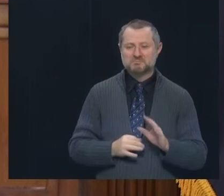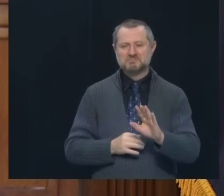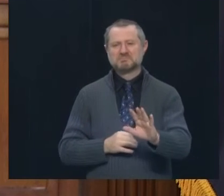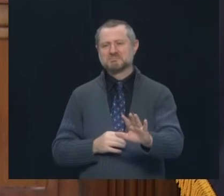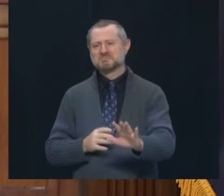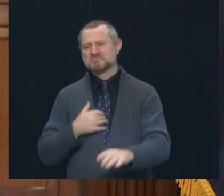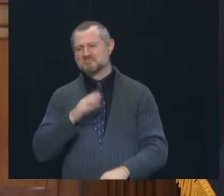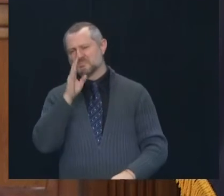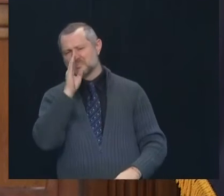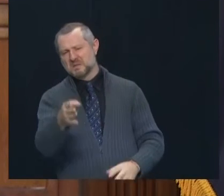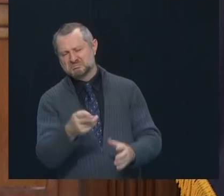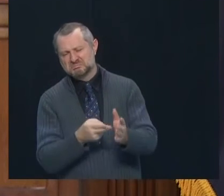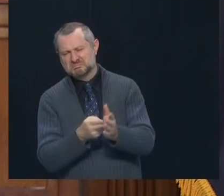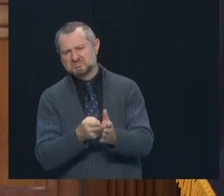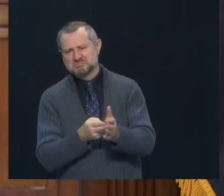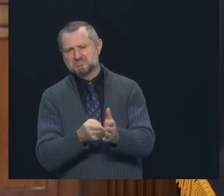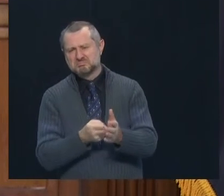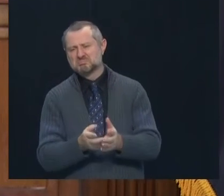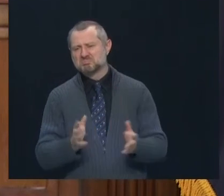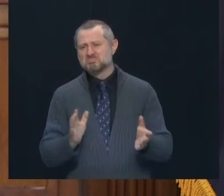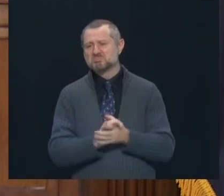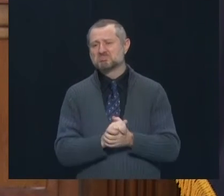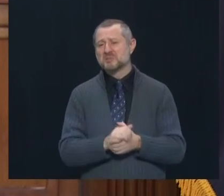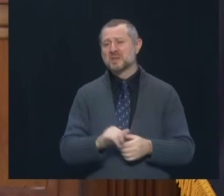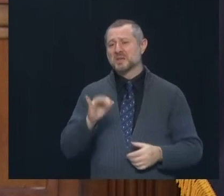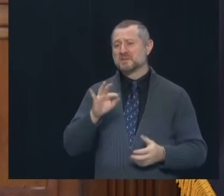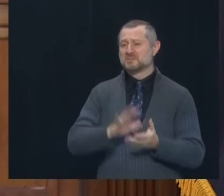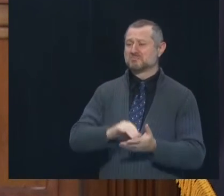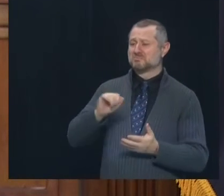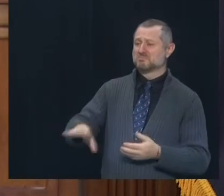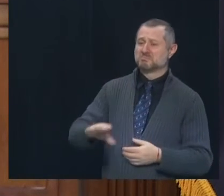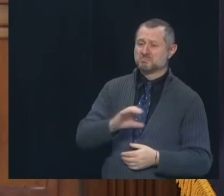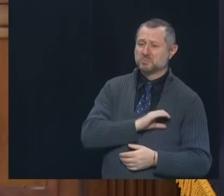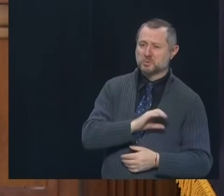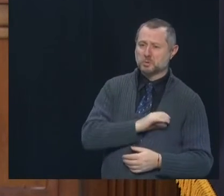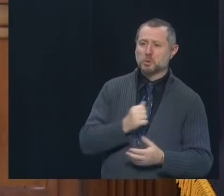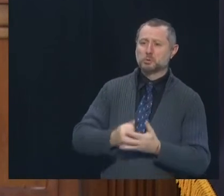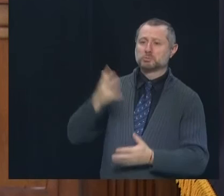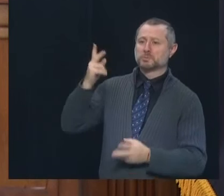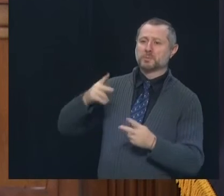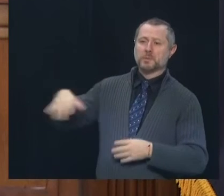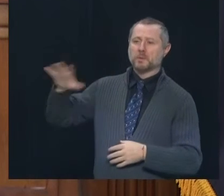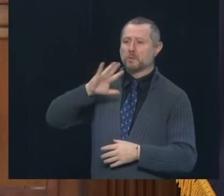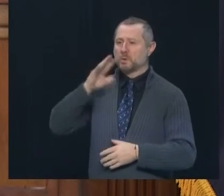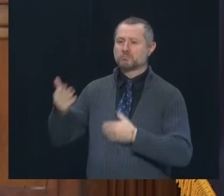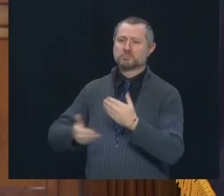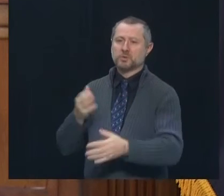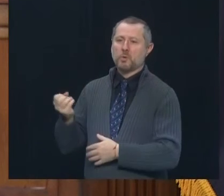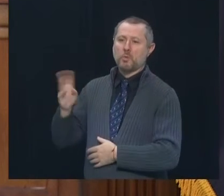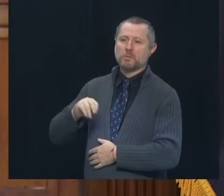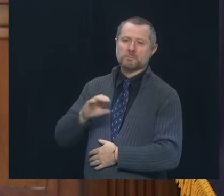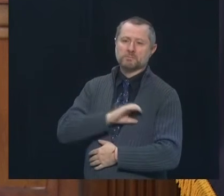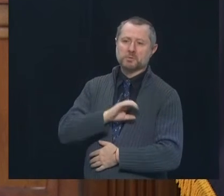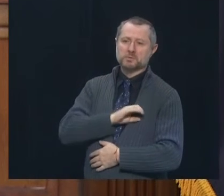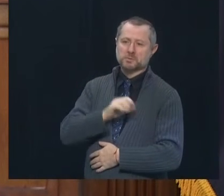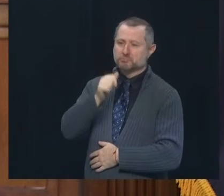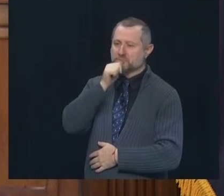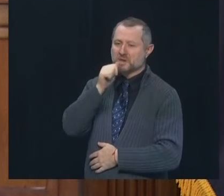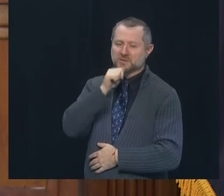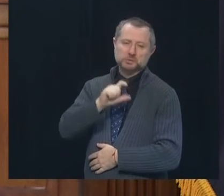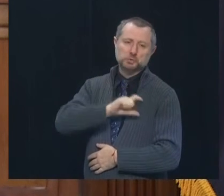frank. Do away with the police. Rich people will have police. They'll hire private